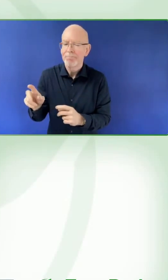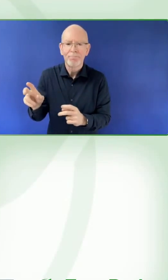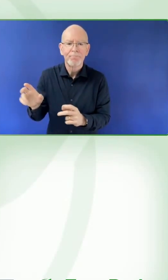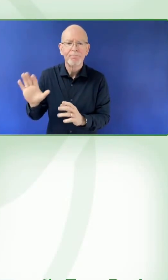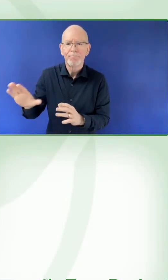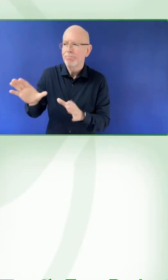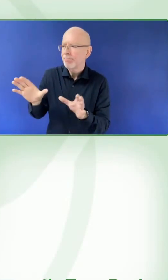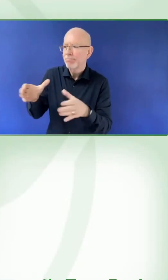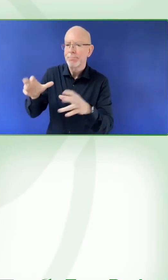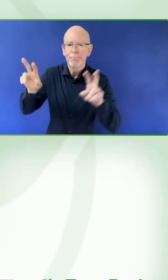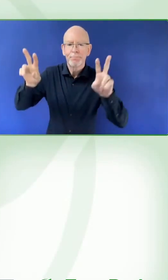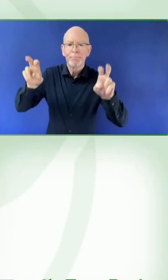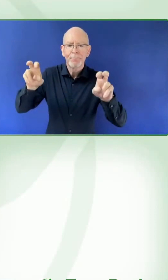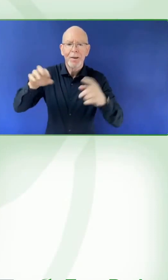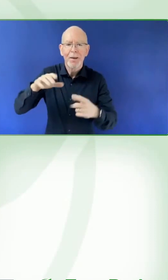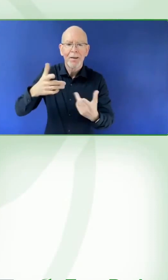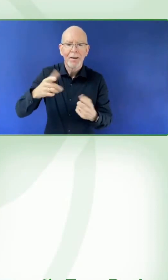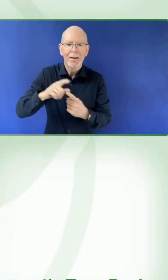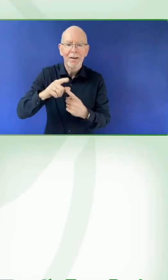male,